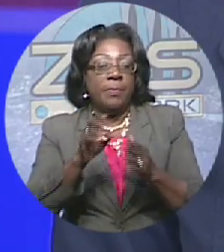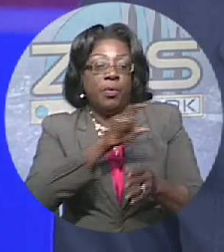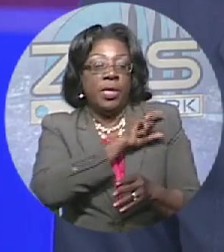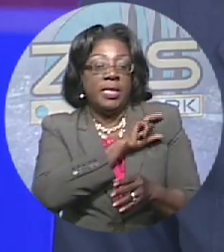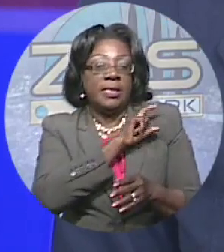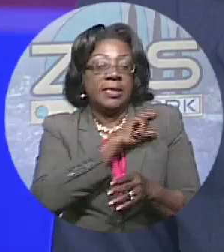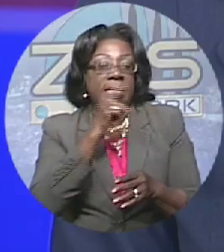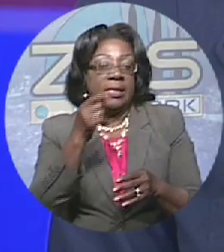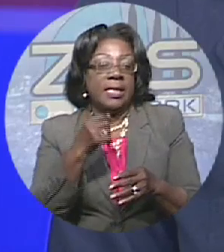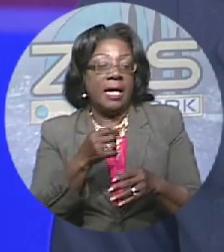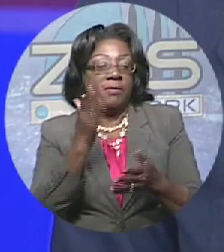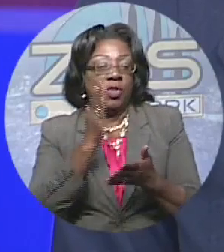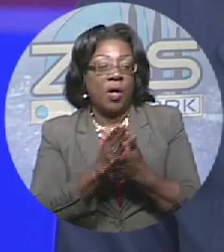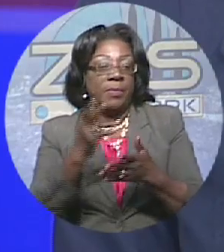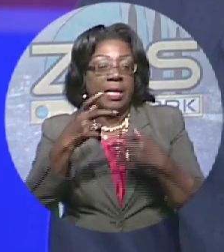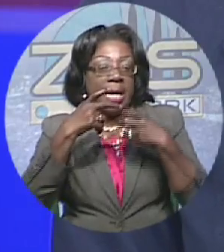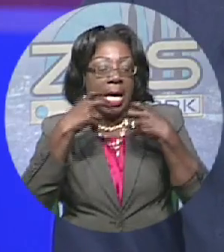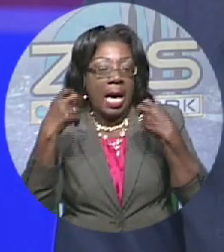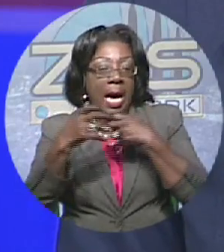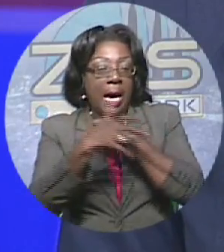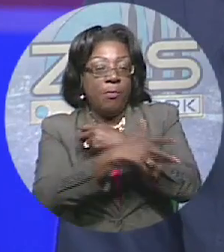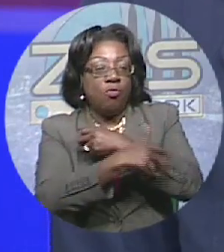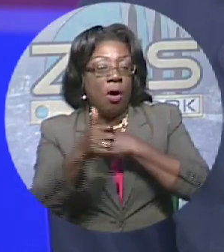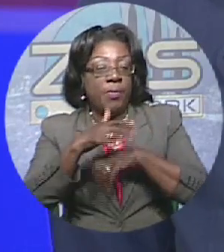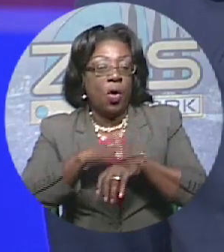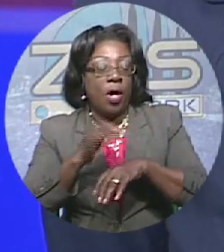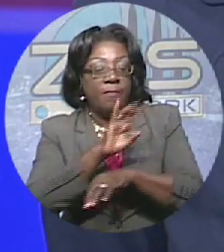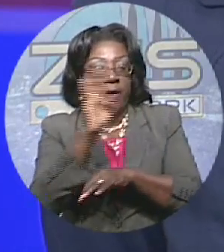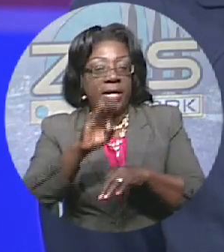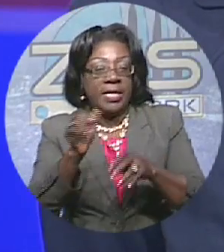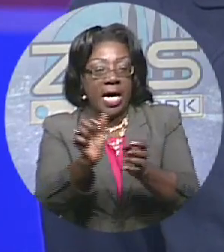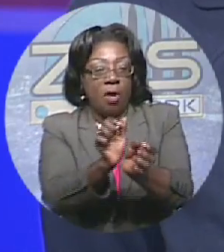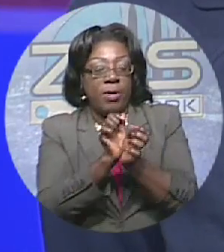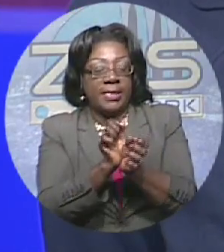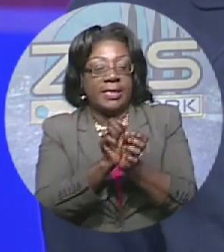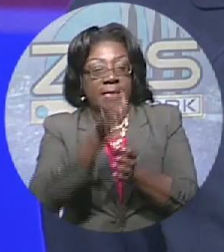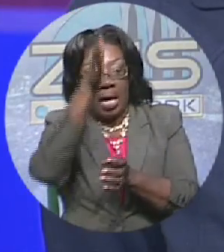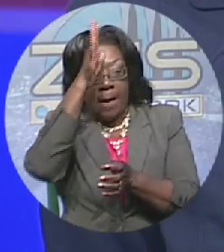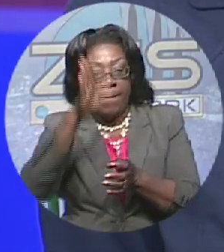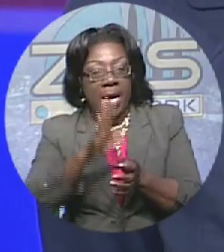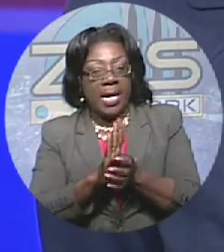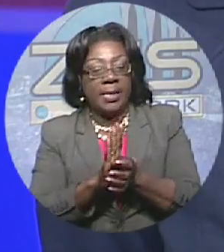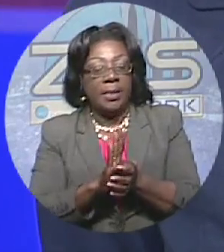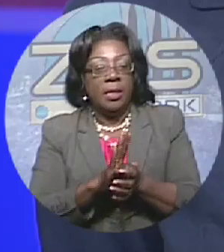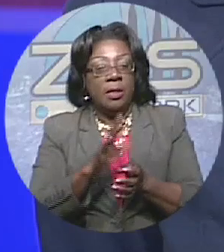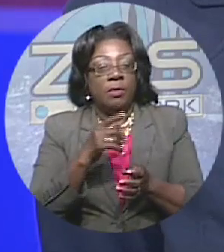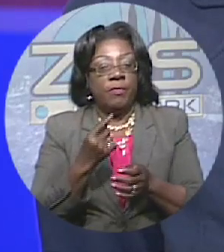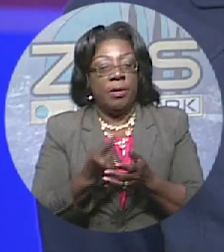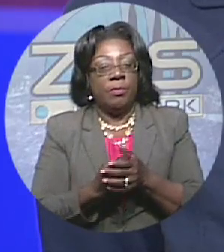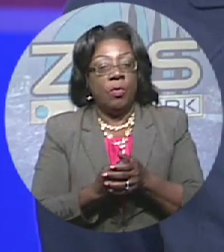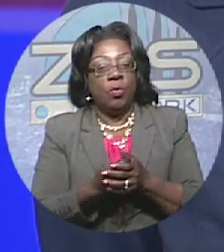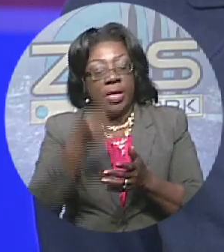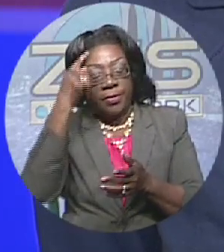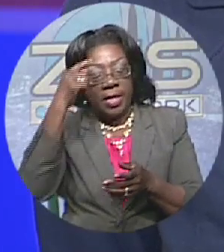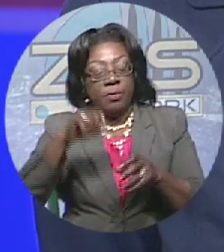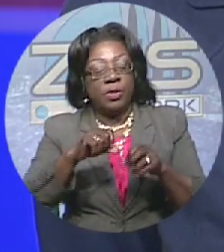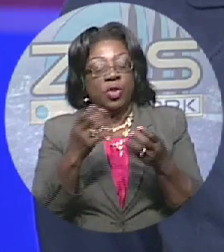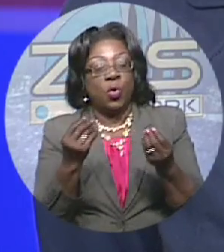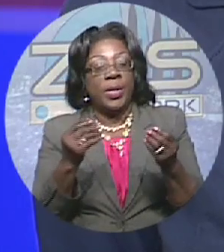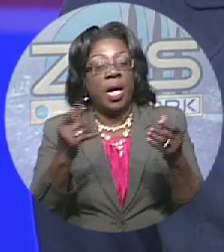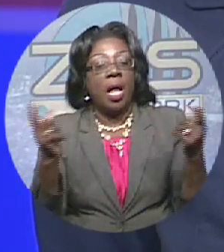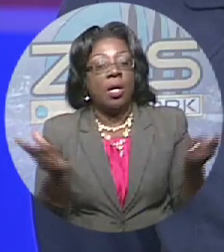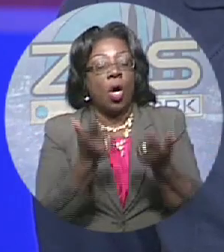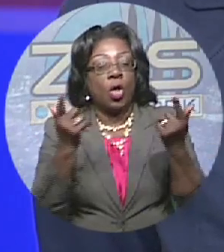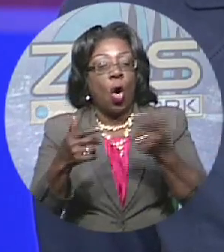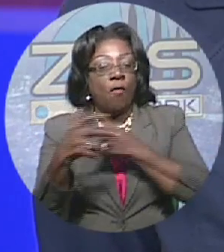may have cracked an armed robbery ring. On Friday, they arrested a suspect in several recent armed robberies. The adult male is believed to be